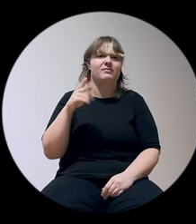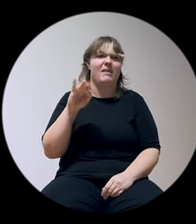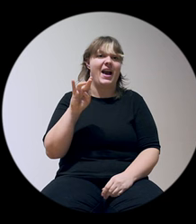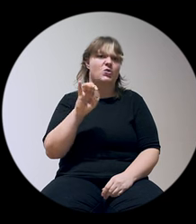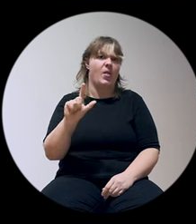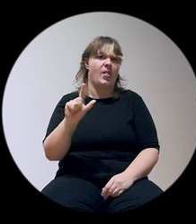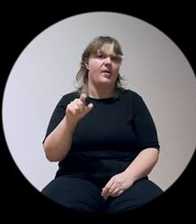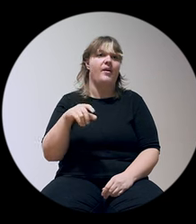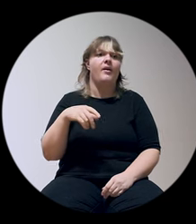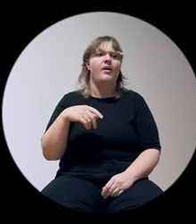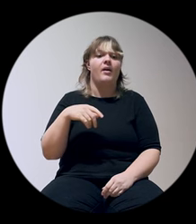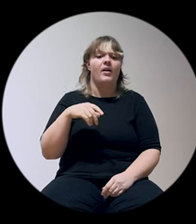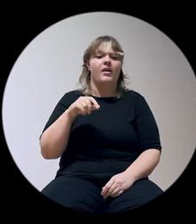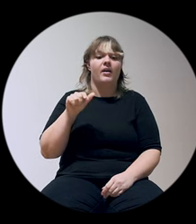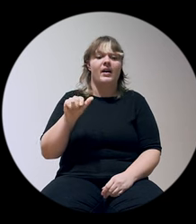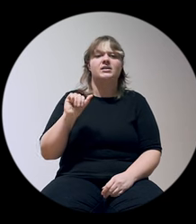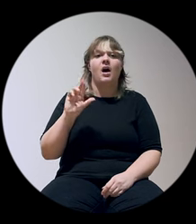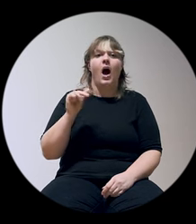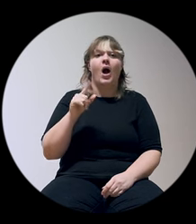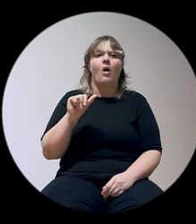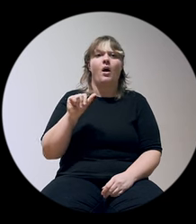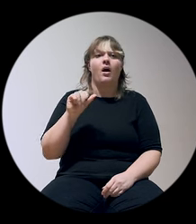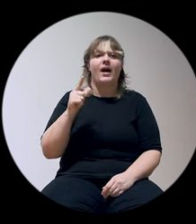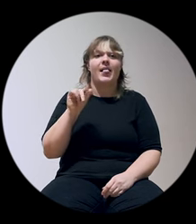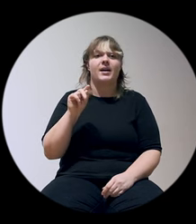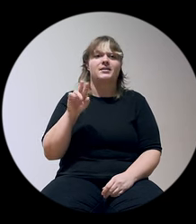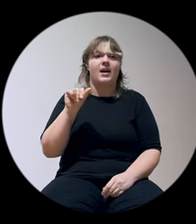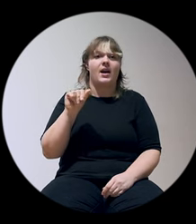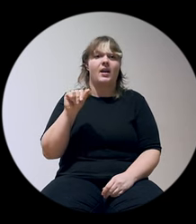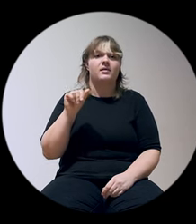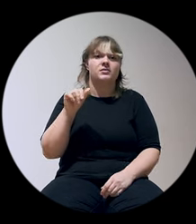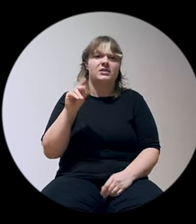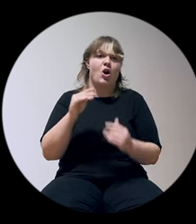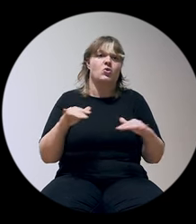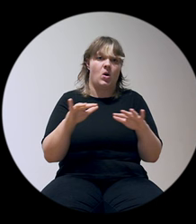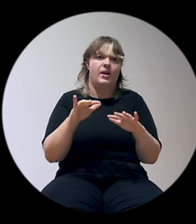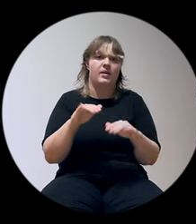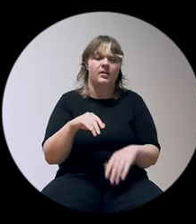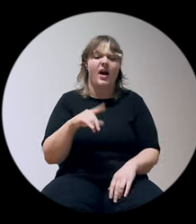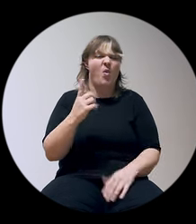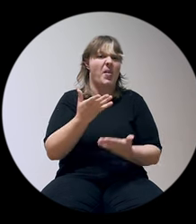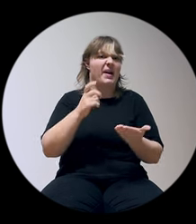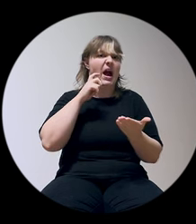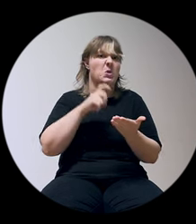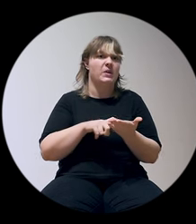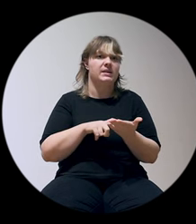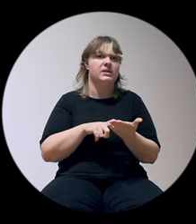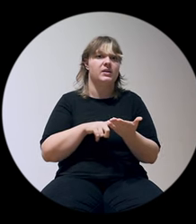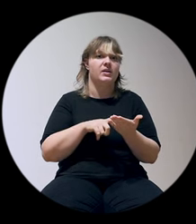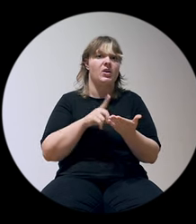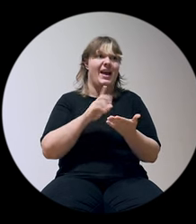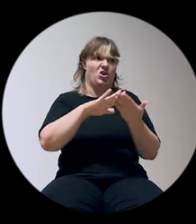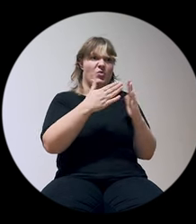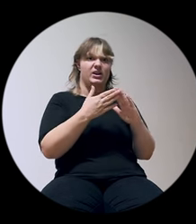Palm Springs is Agua Caliente Cuhia territory. And one of the things that I notice when I'm in